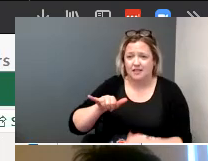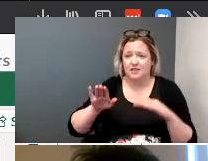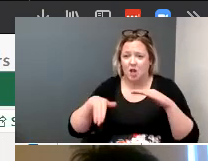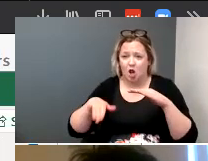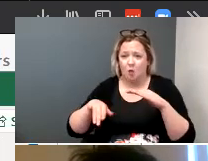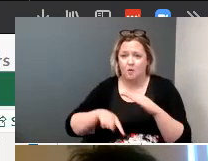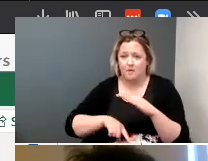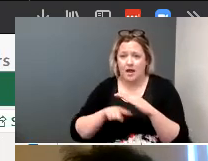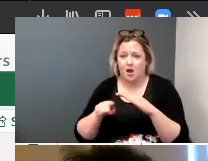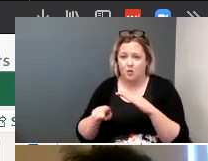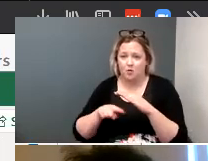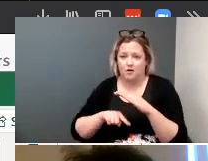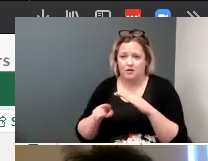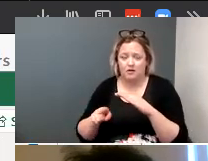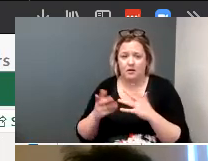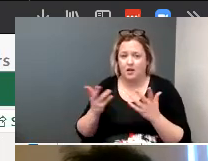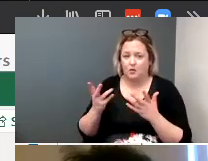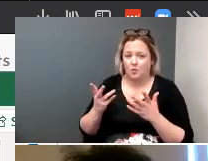good.